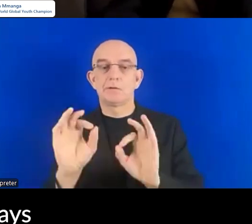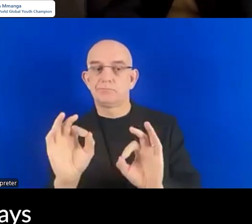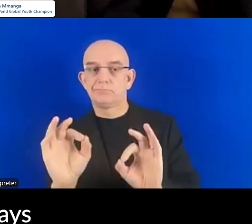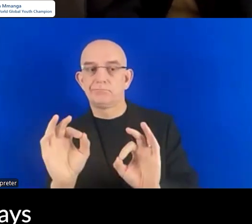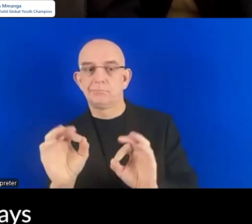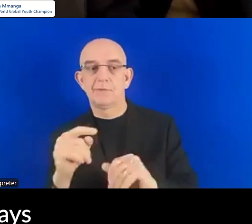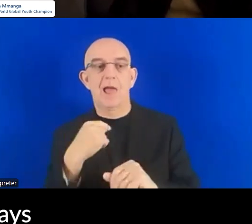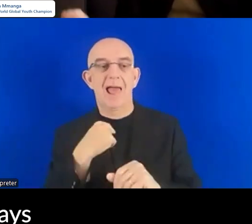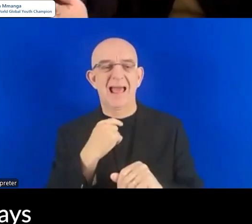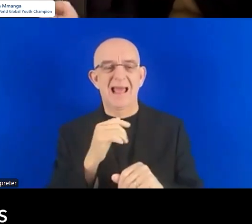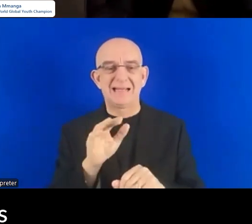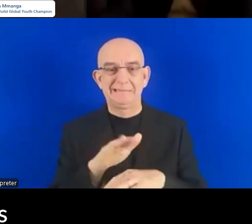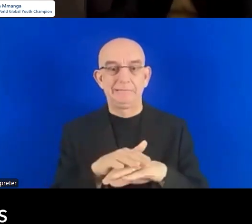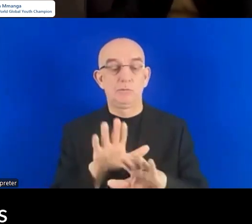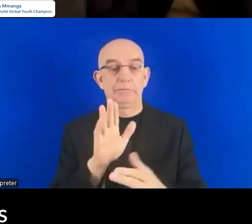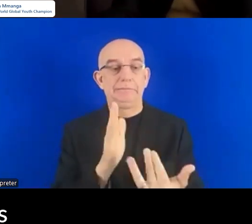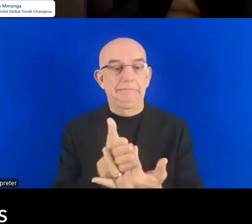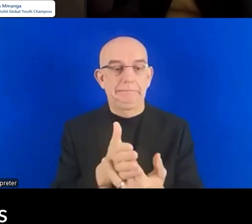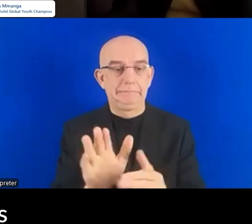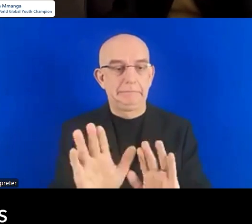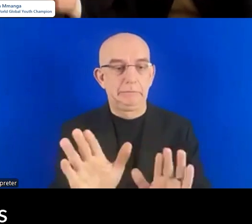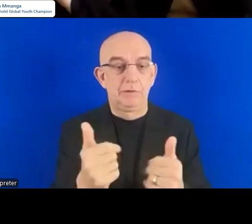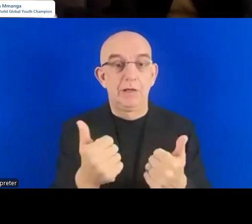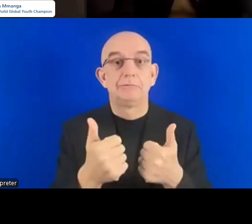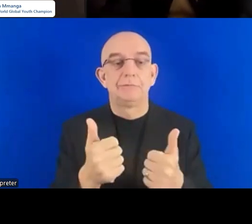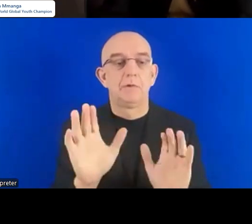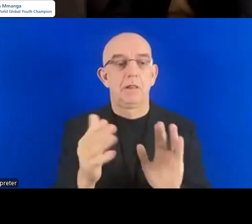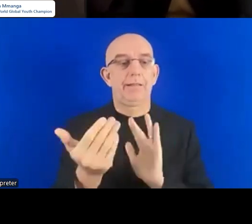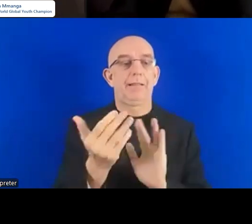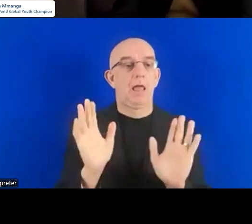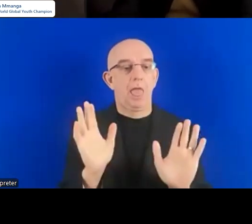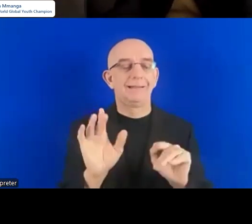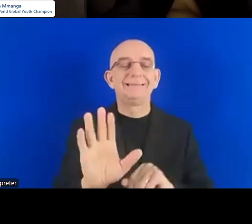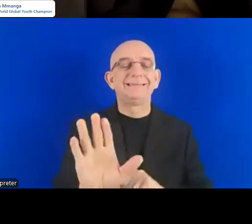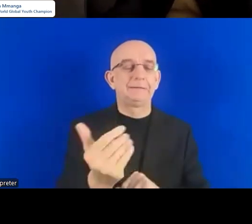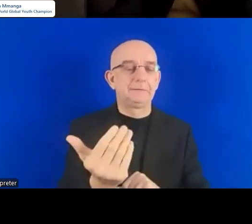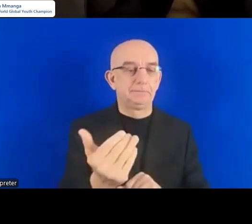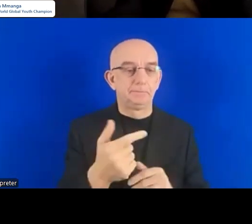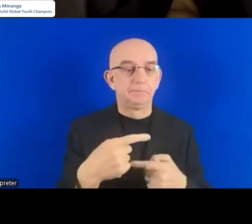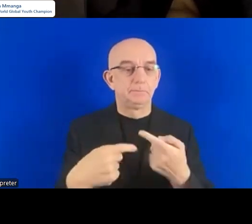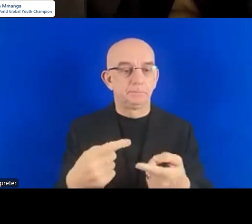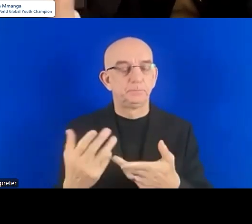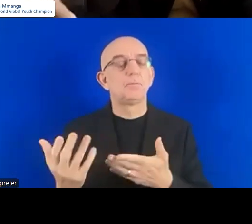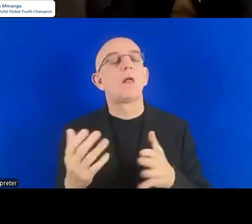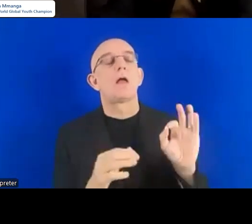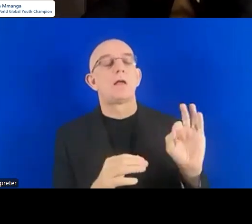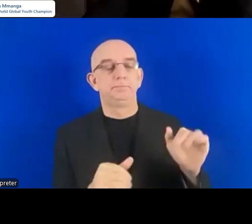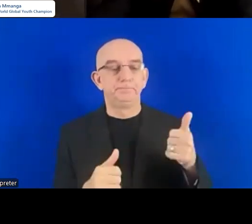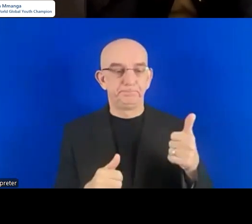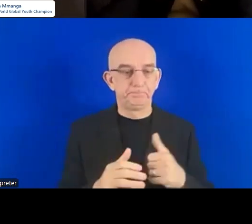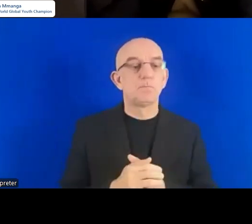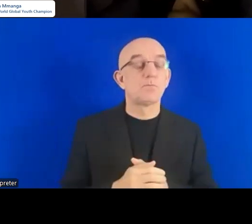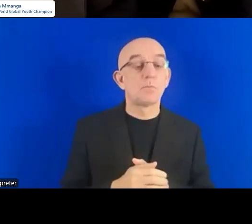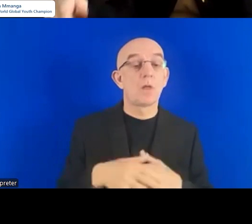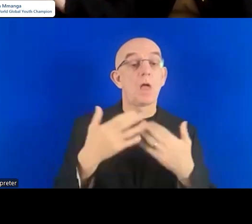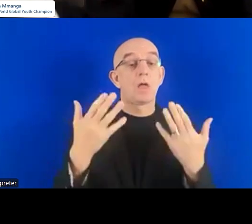One of the government's ways to increase the number of teachers in the inclusive education is that to encourage them